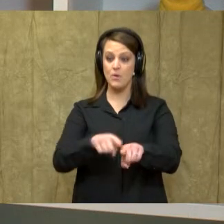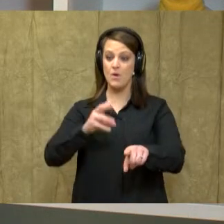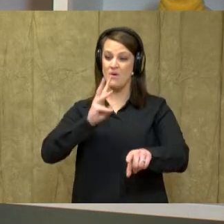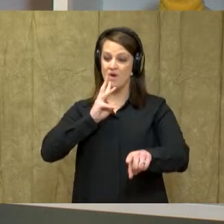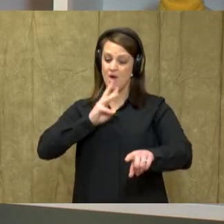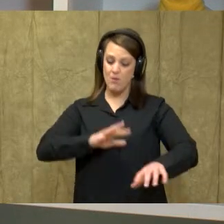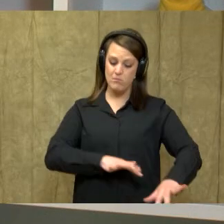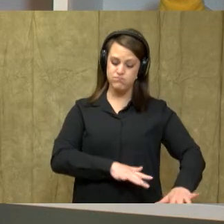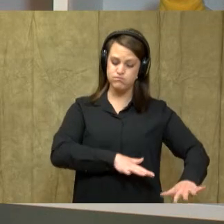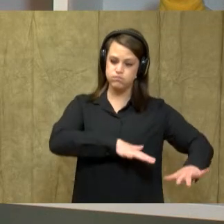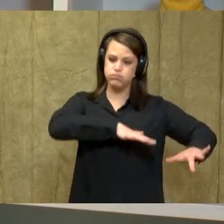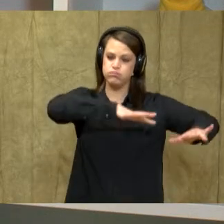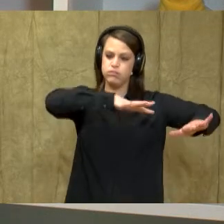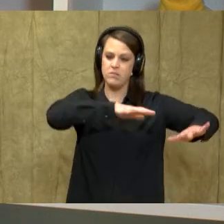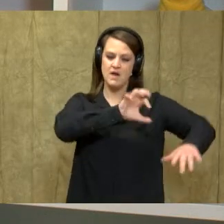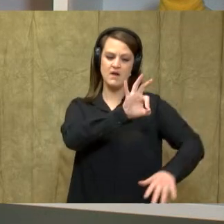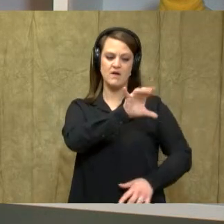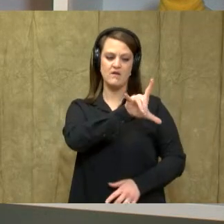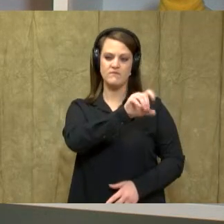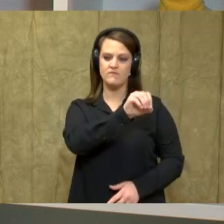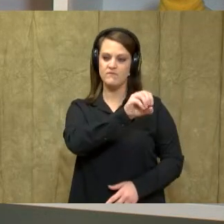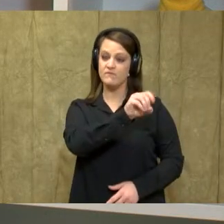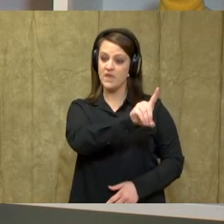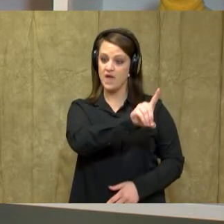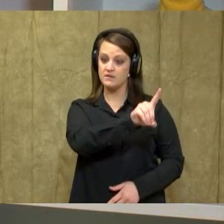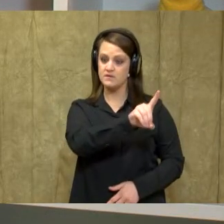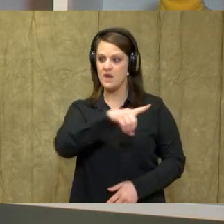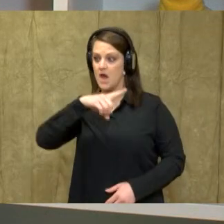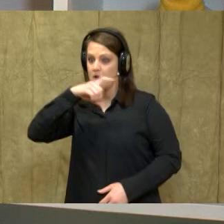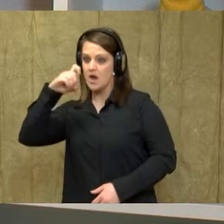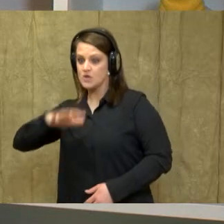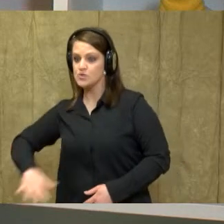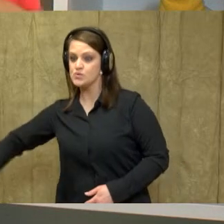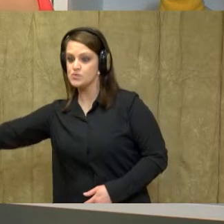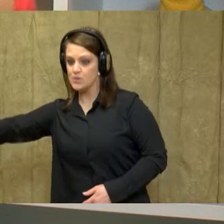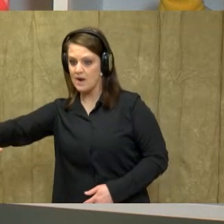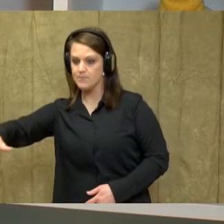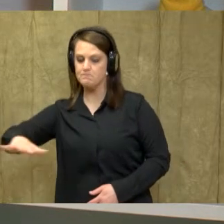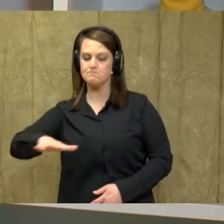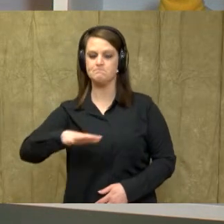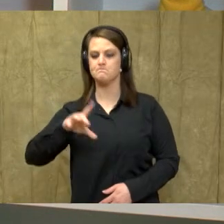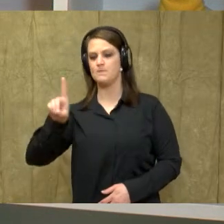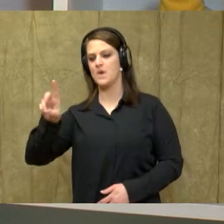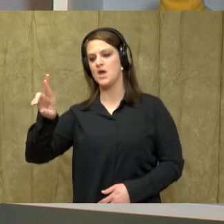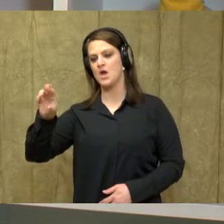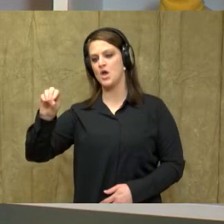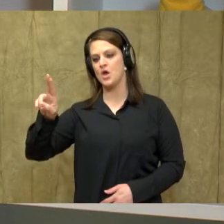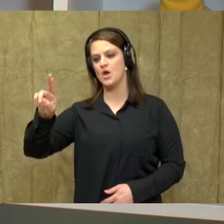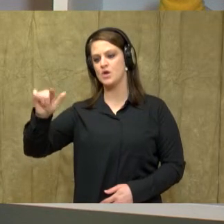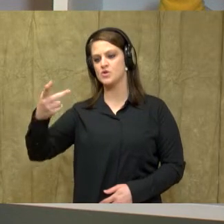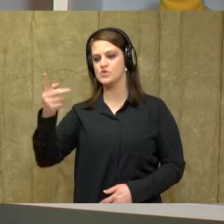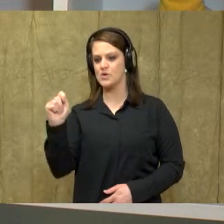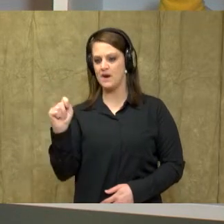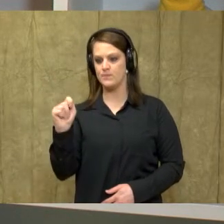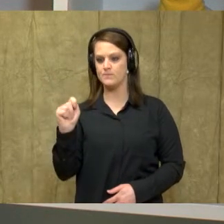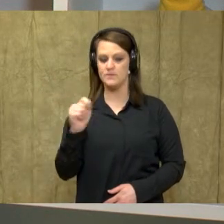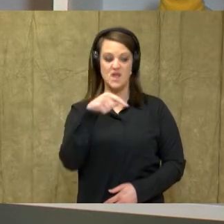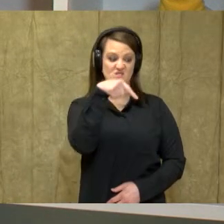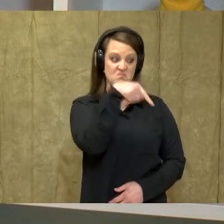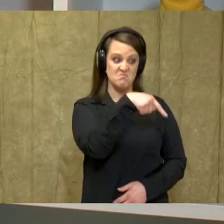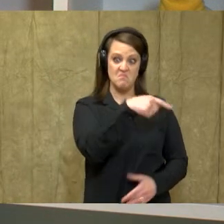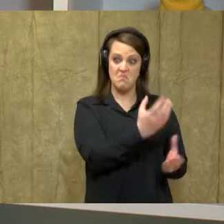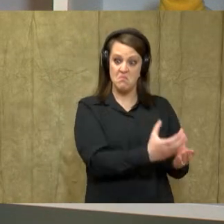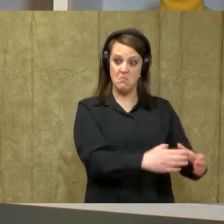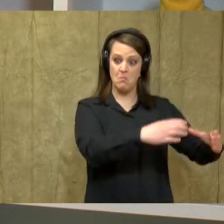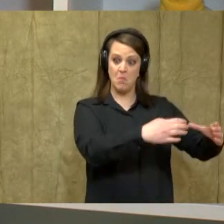floods and droughts. Floods is when there's too much water. So like if I have a bowl and I